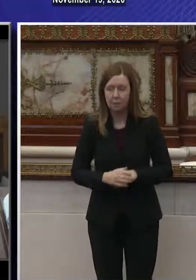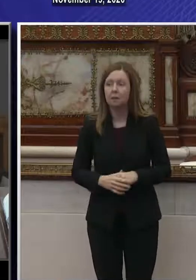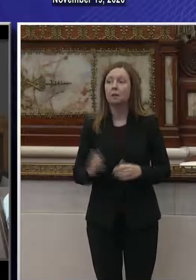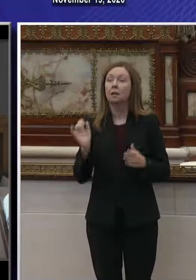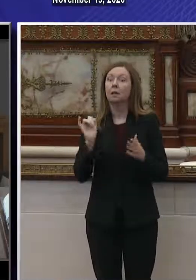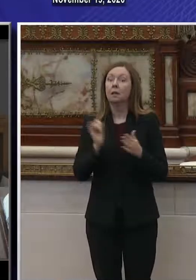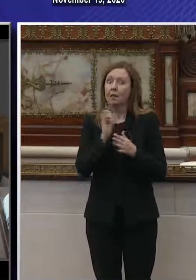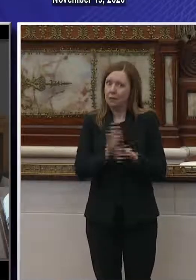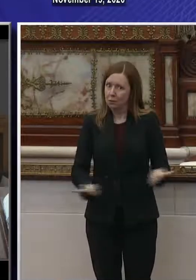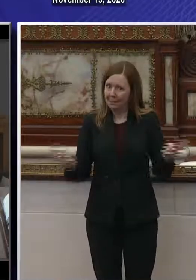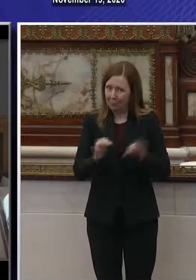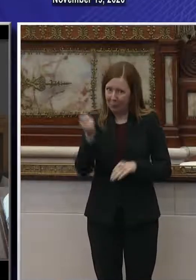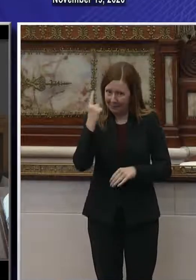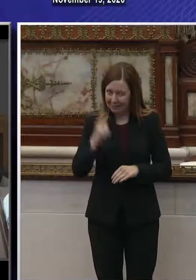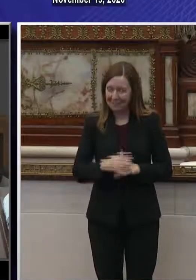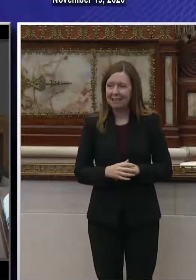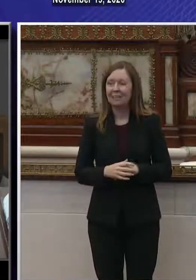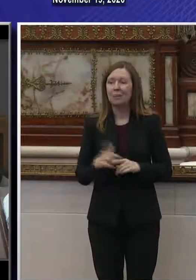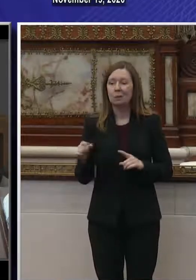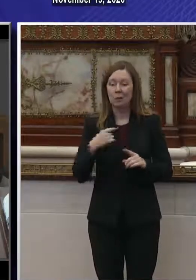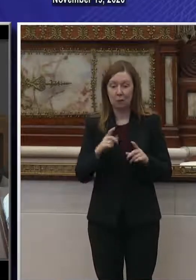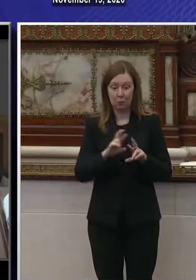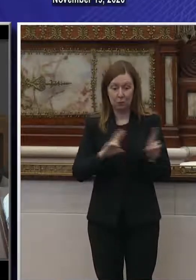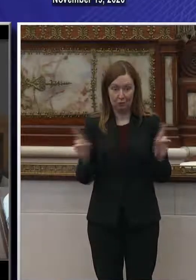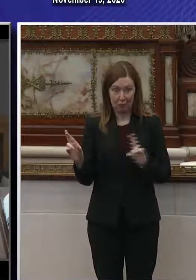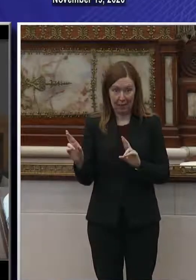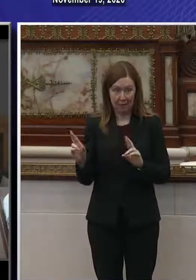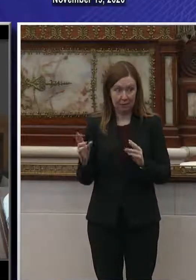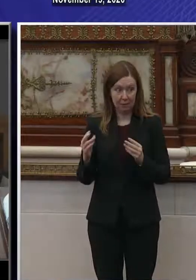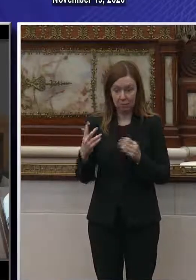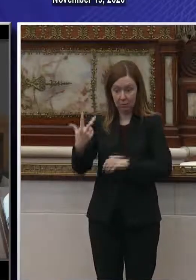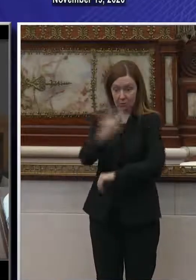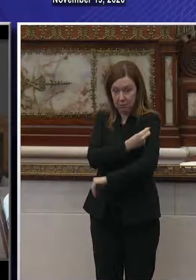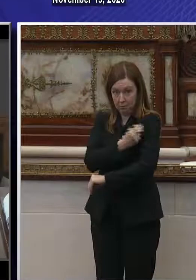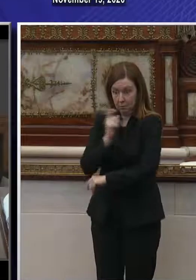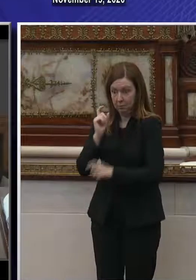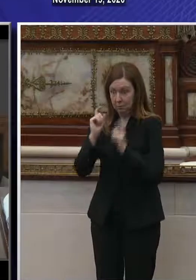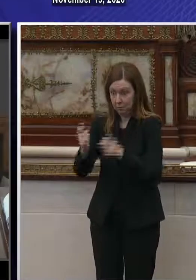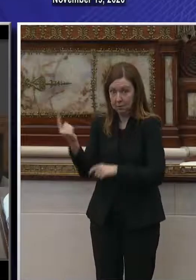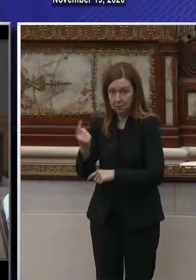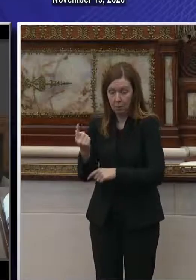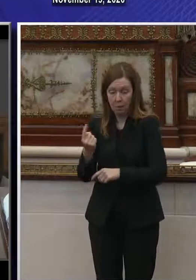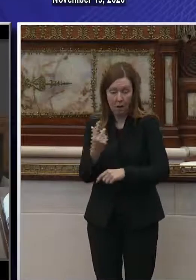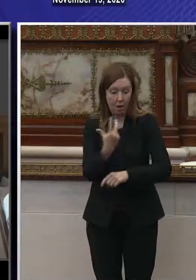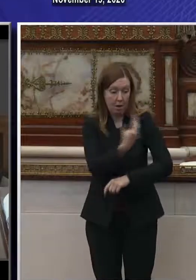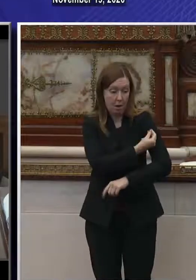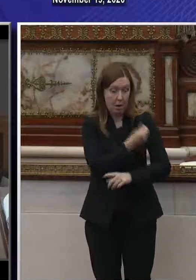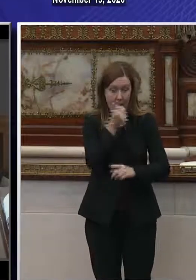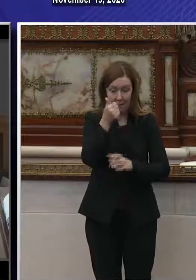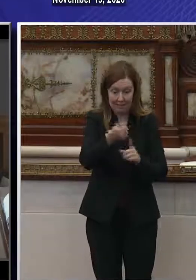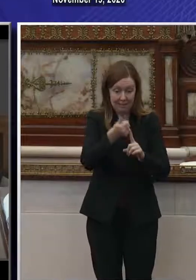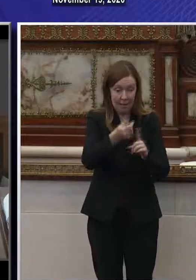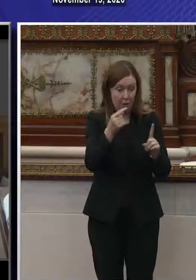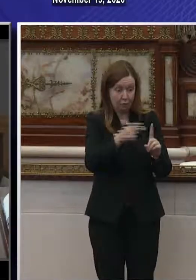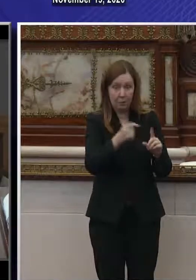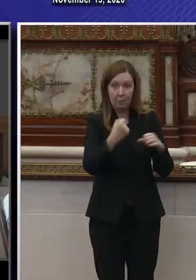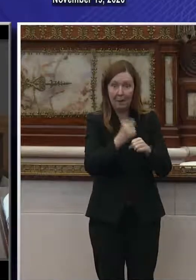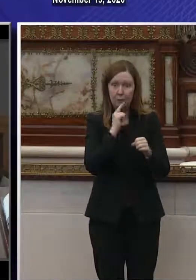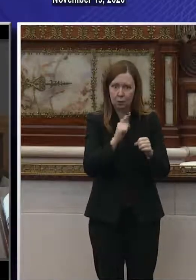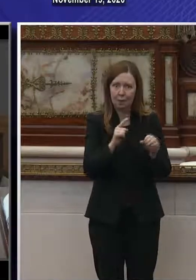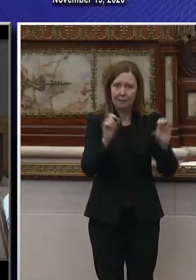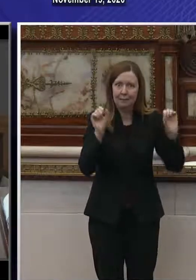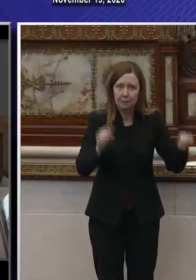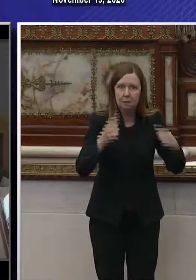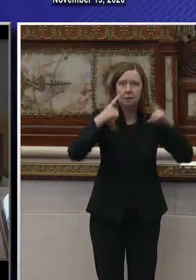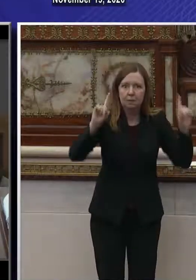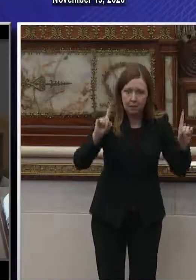important because when we get ready to give a dose to somebody, we need to know that it's really a viable dose, and making sure that we